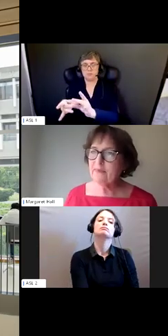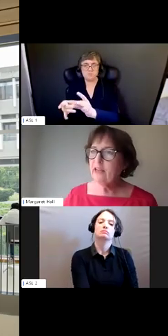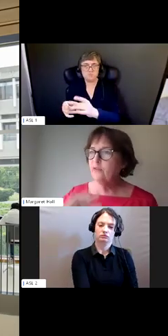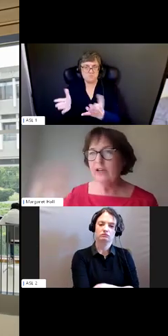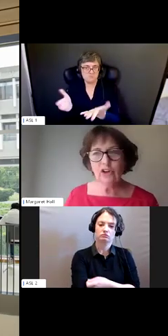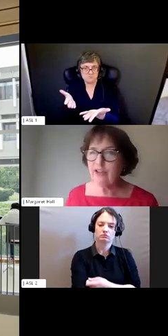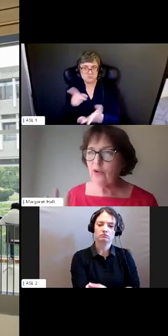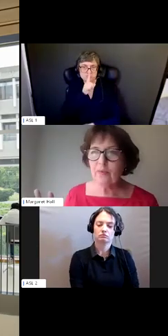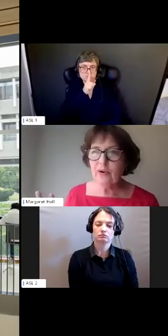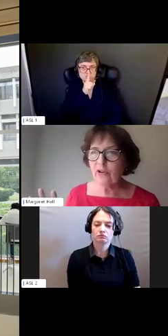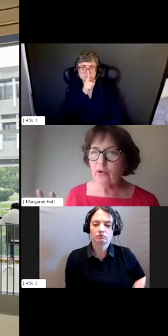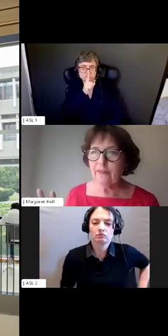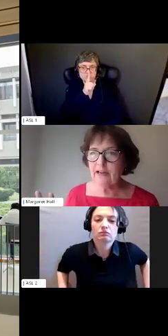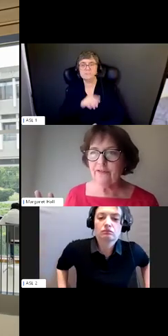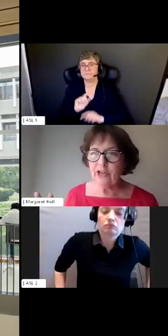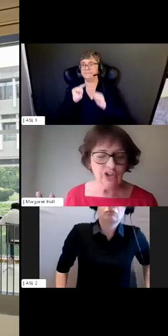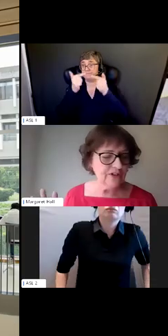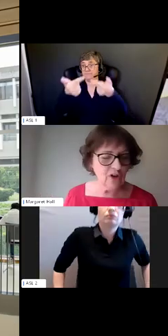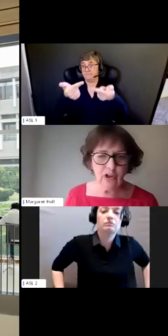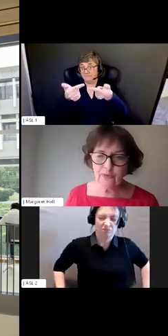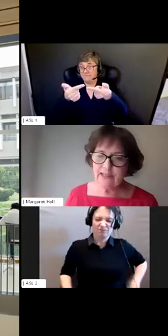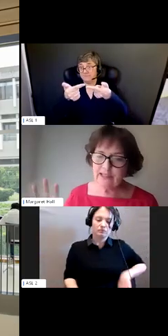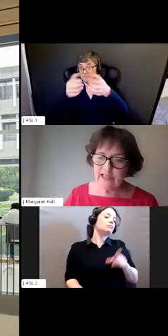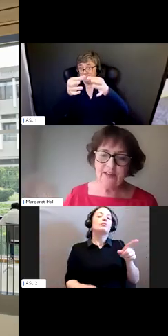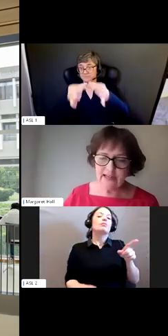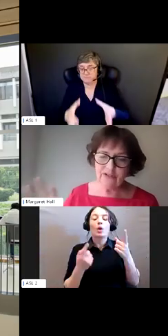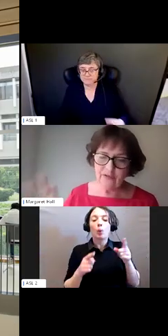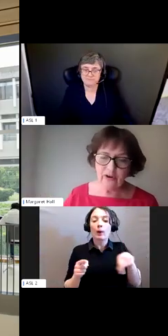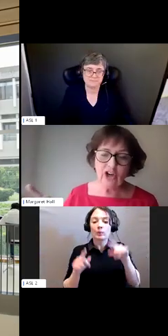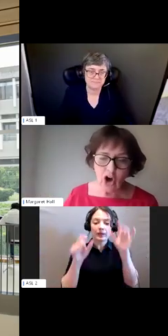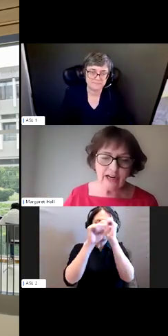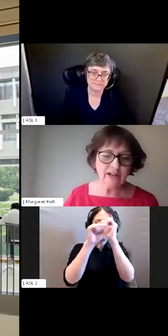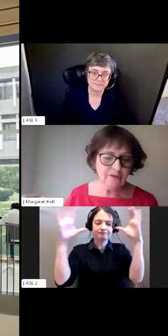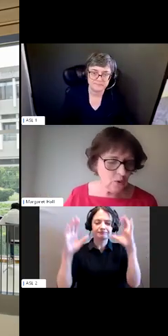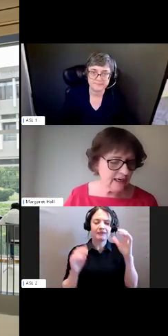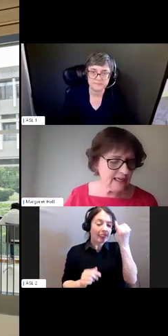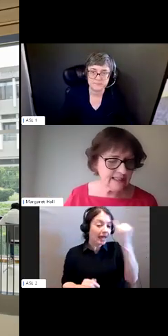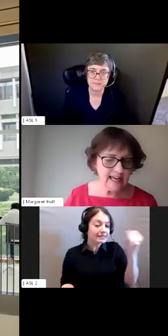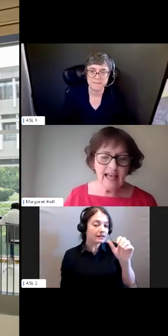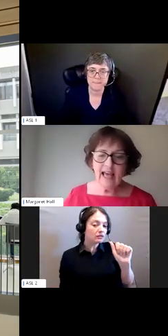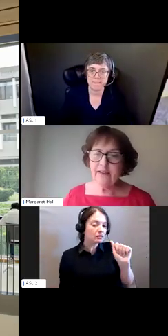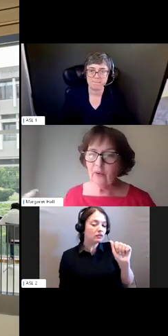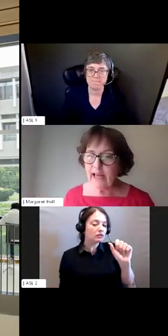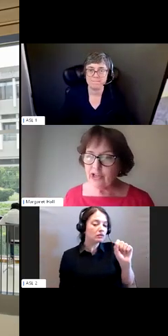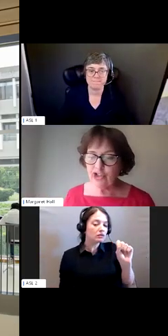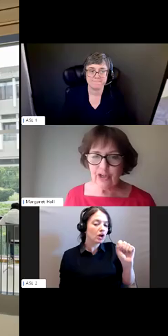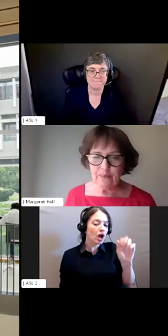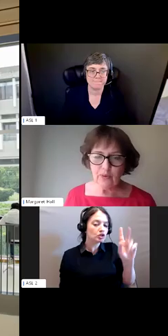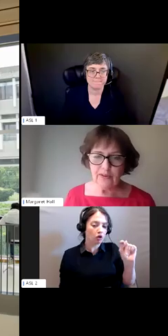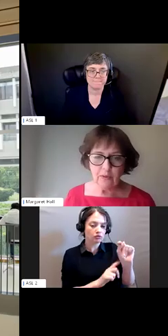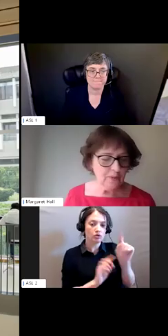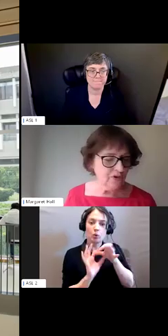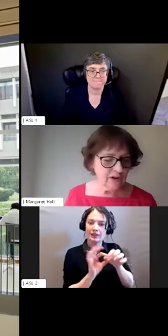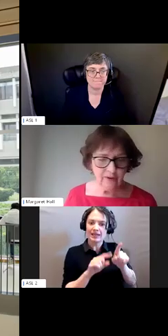right? If we looked in the criminal code at the definition of assault, we'd see that it is very conduct focused and the